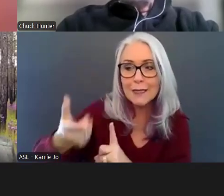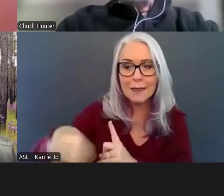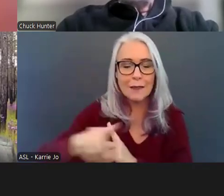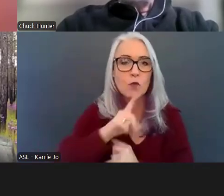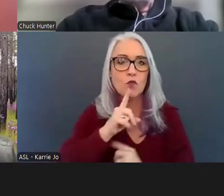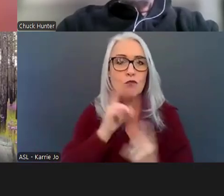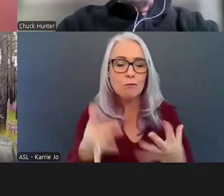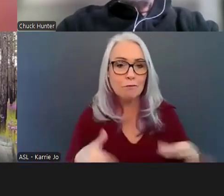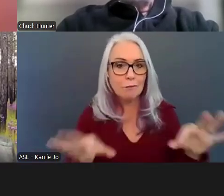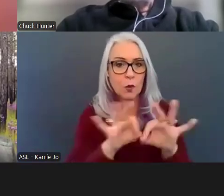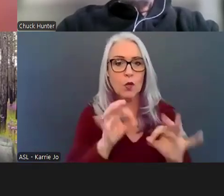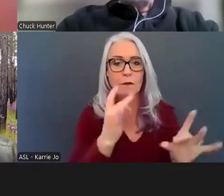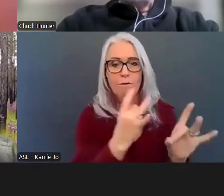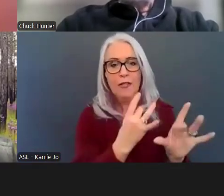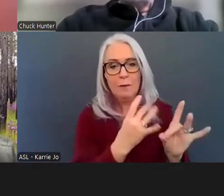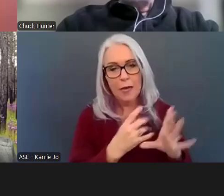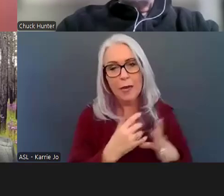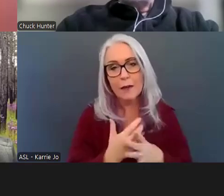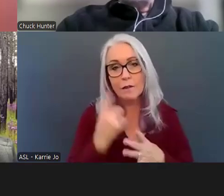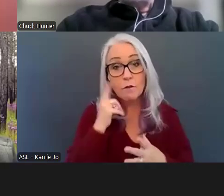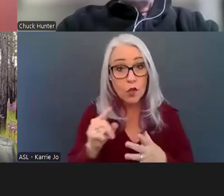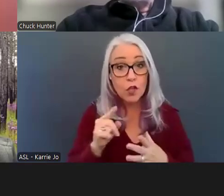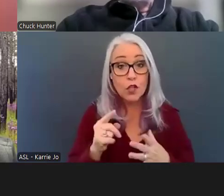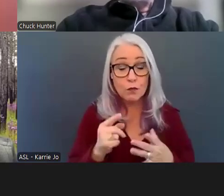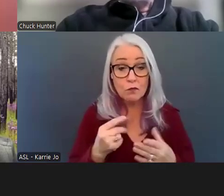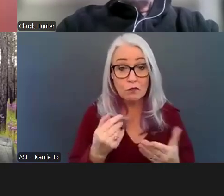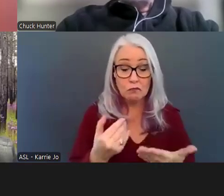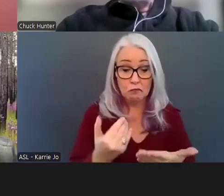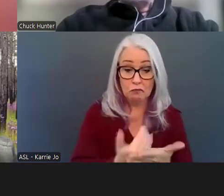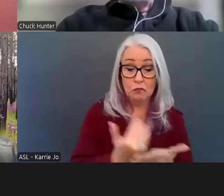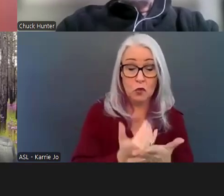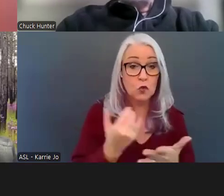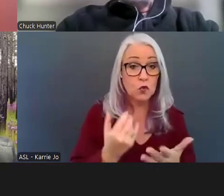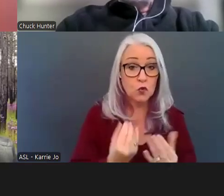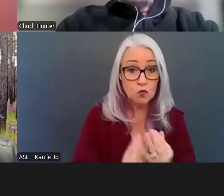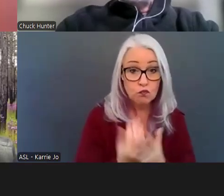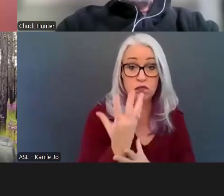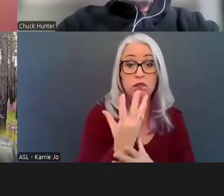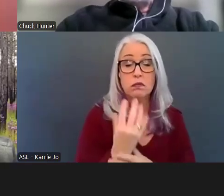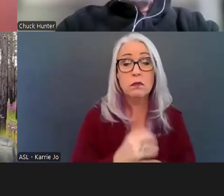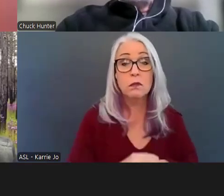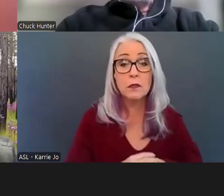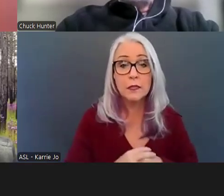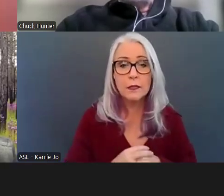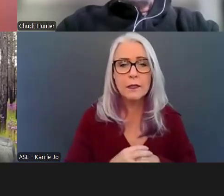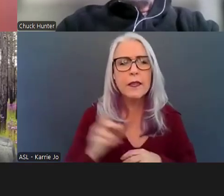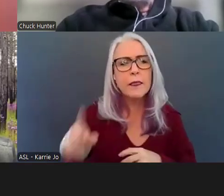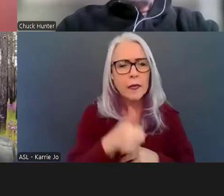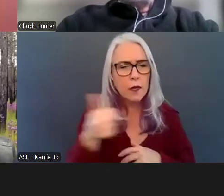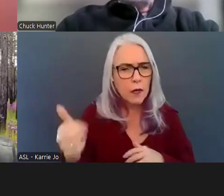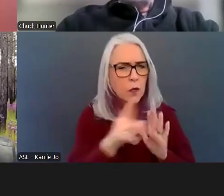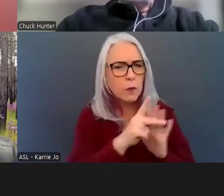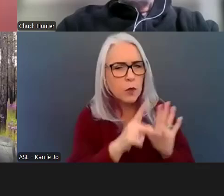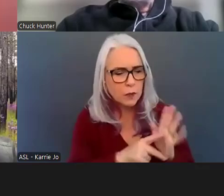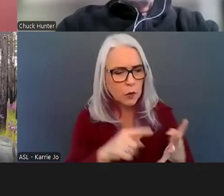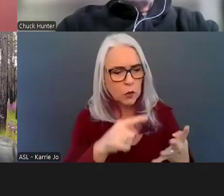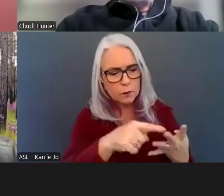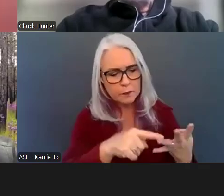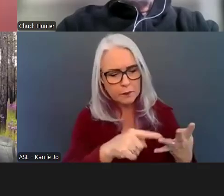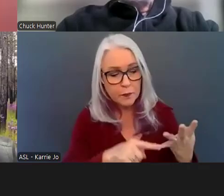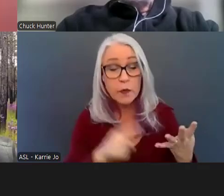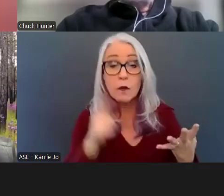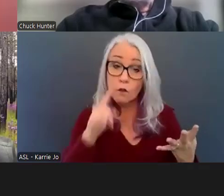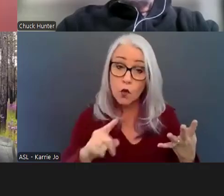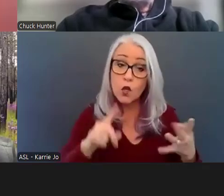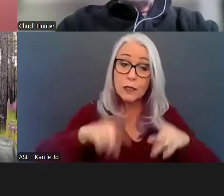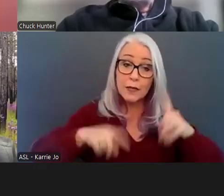feedback, with your regeneration activities, et cetera. And I think the other principles really get at both the need for diversity, but